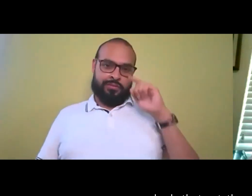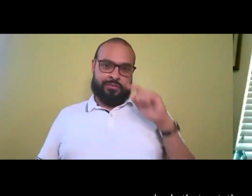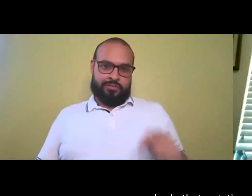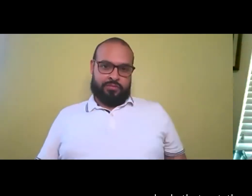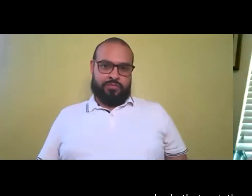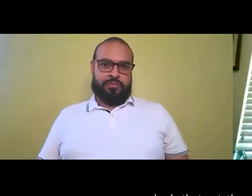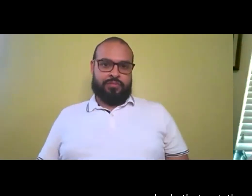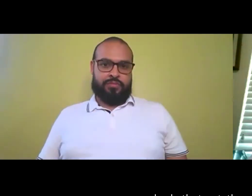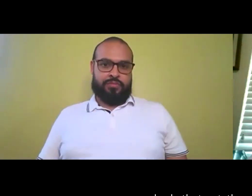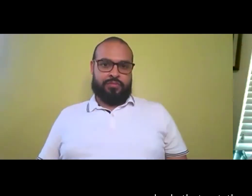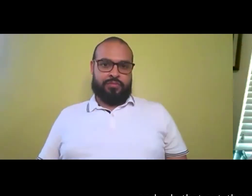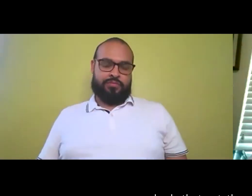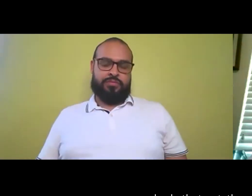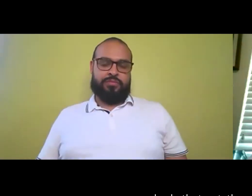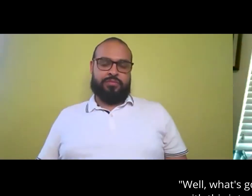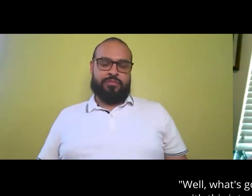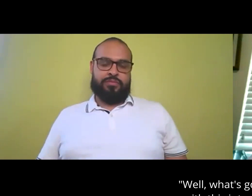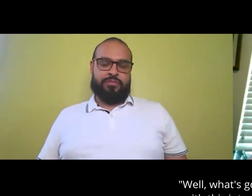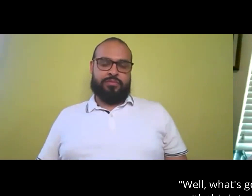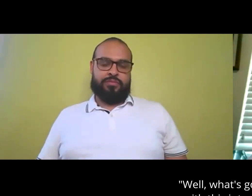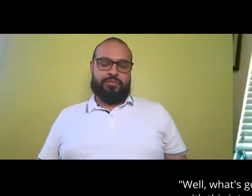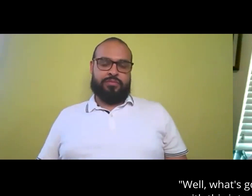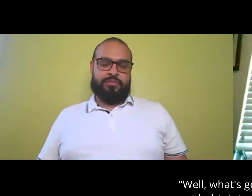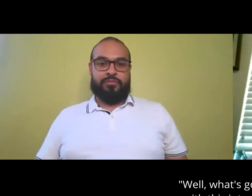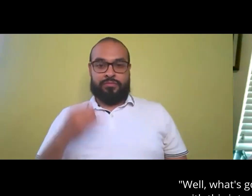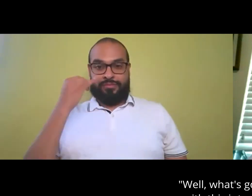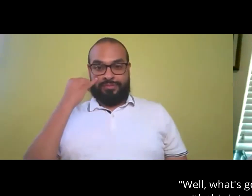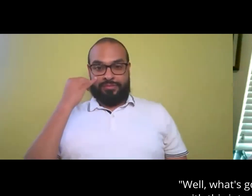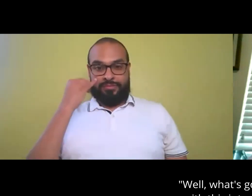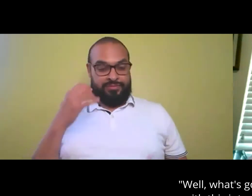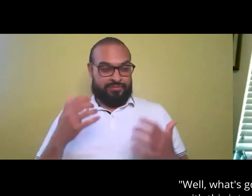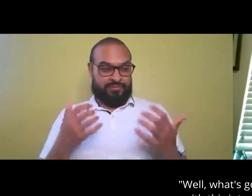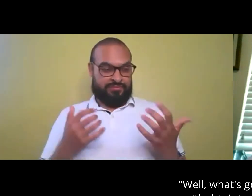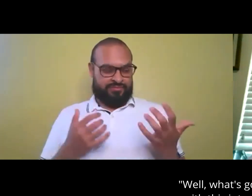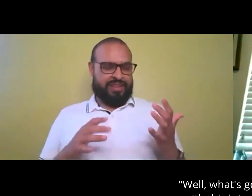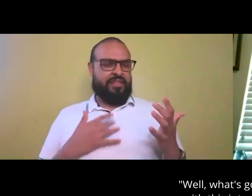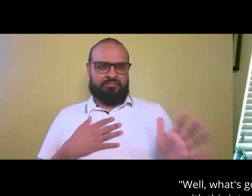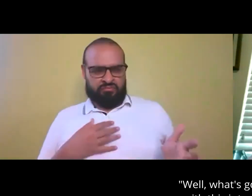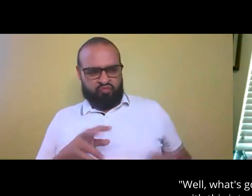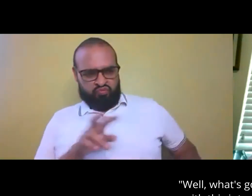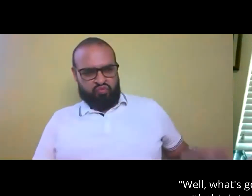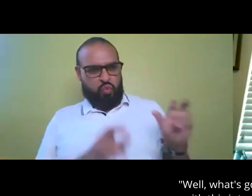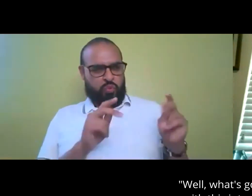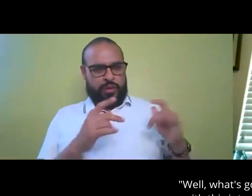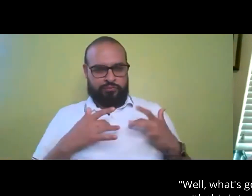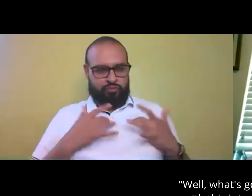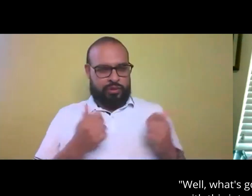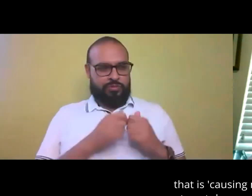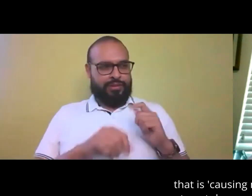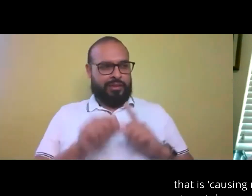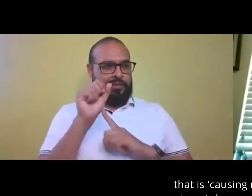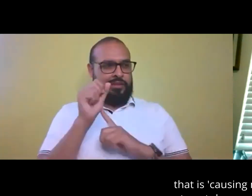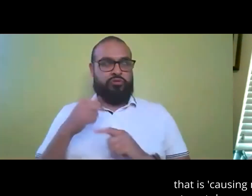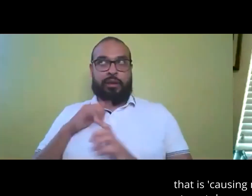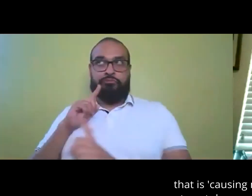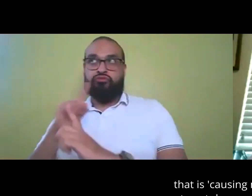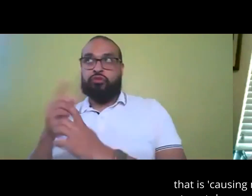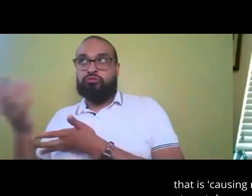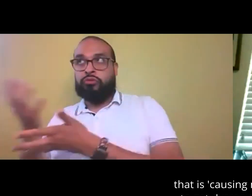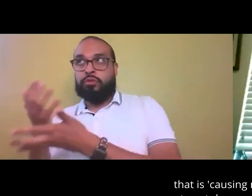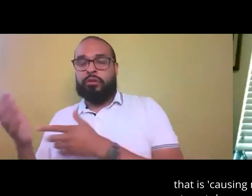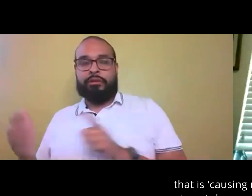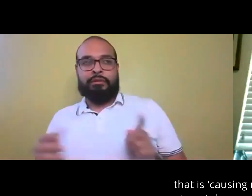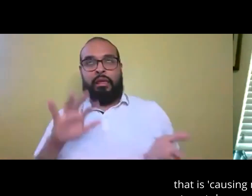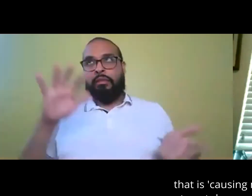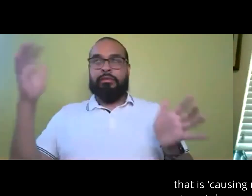out, then we'd be saying what's going on with this interaction that is causing my child to